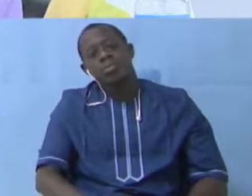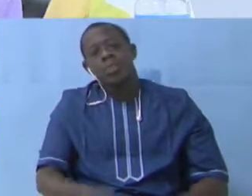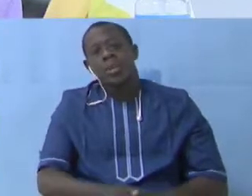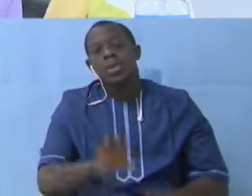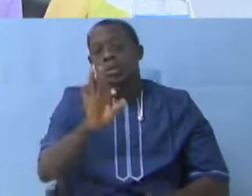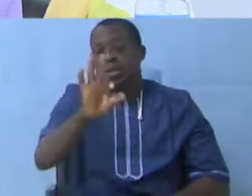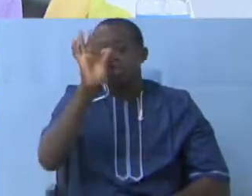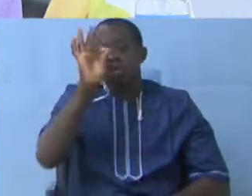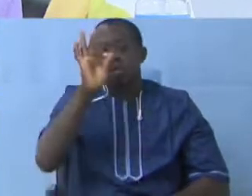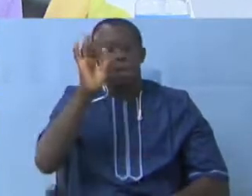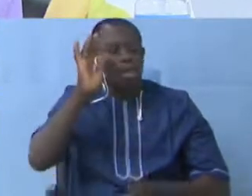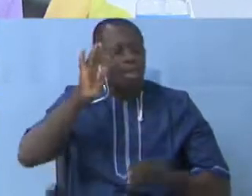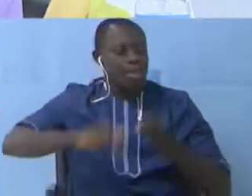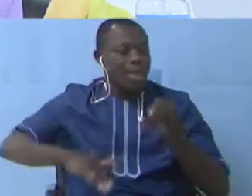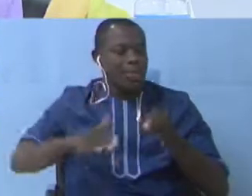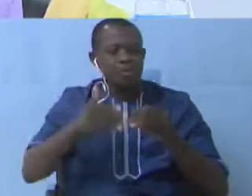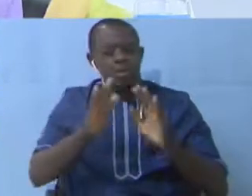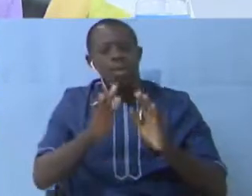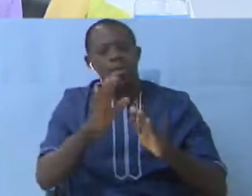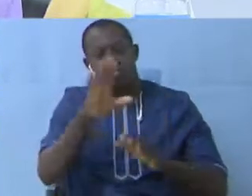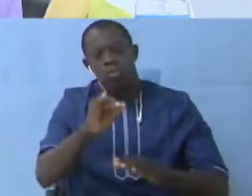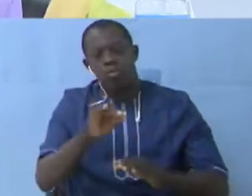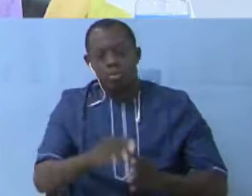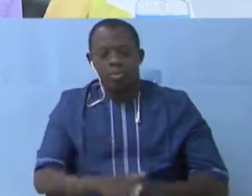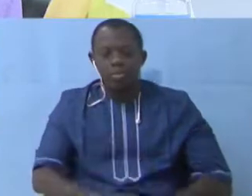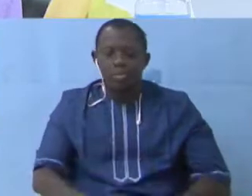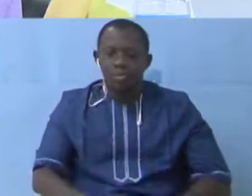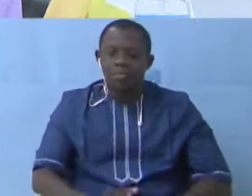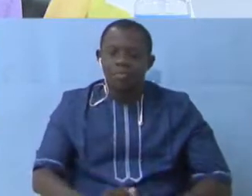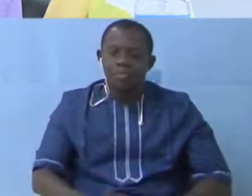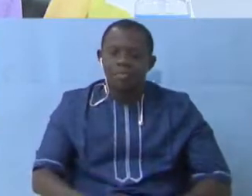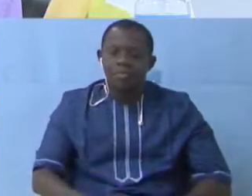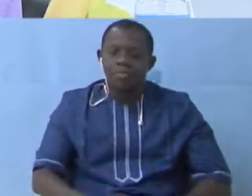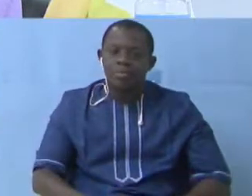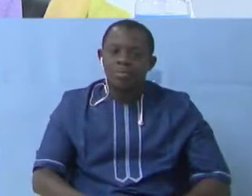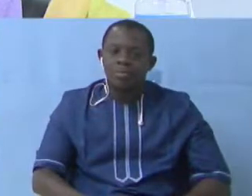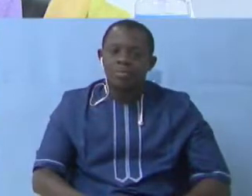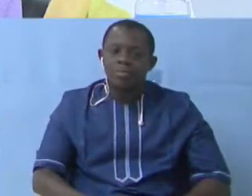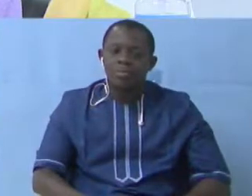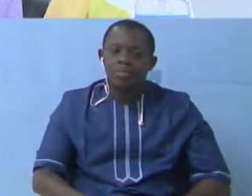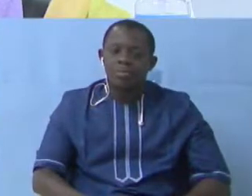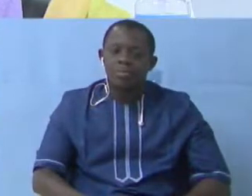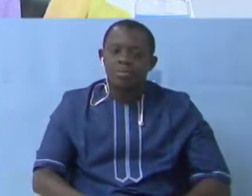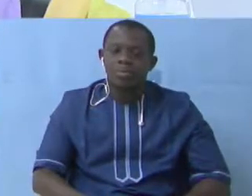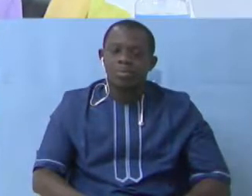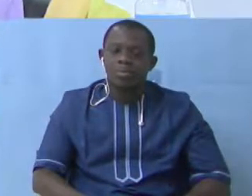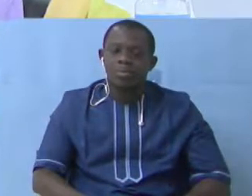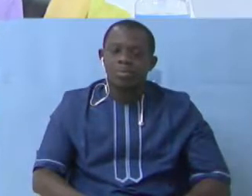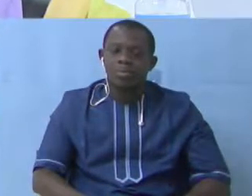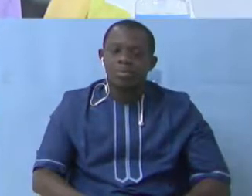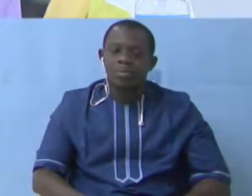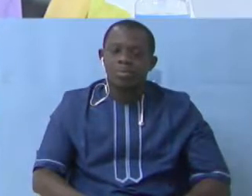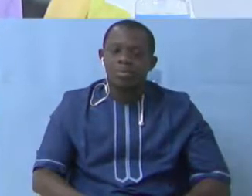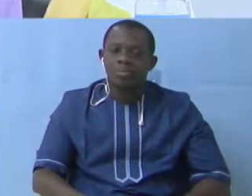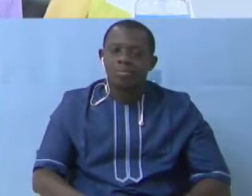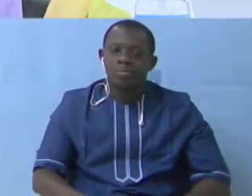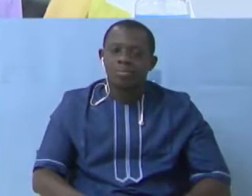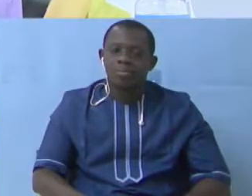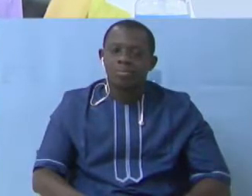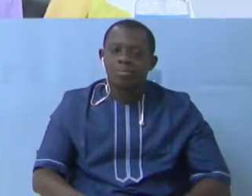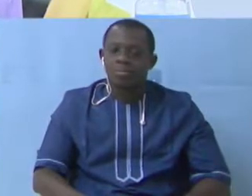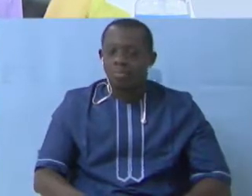one. dogal la boo xam ne nii ci mujjantal gi nag lañ ko jël. I remember that there were